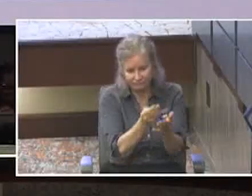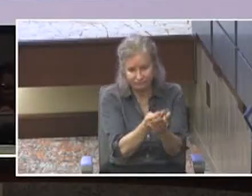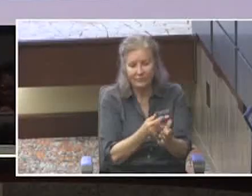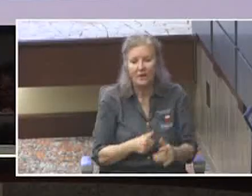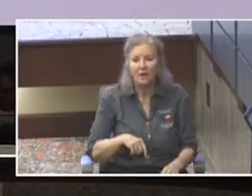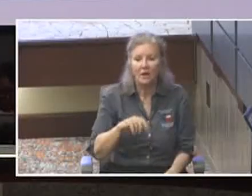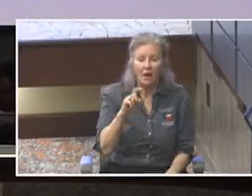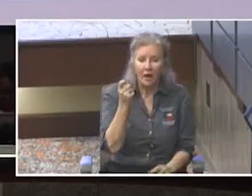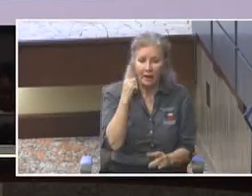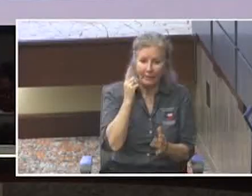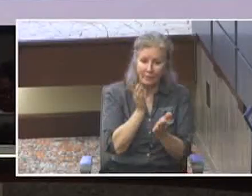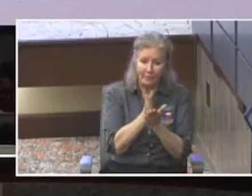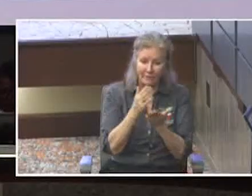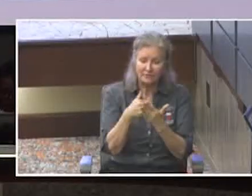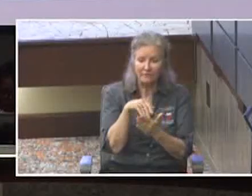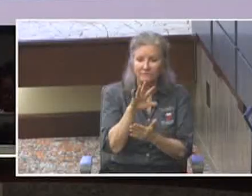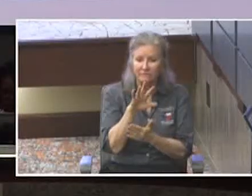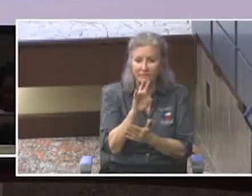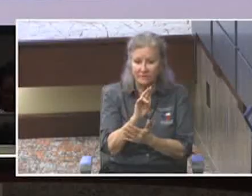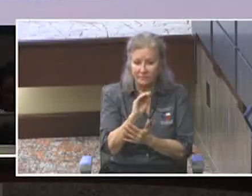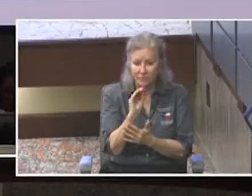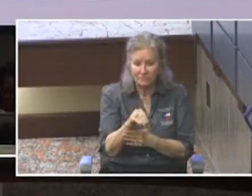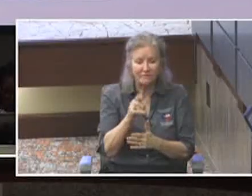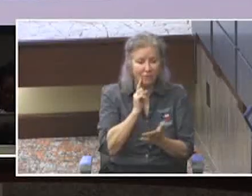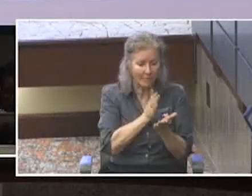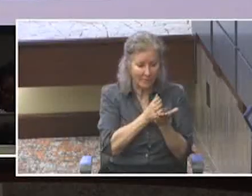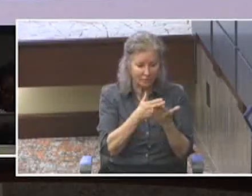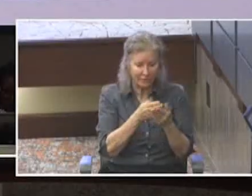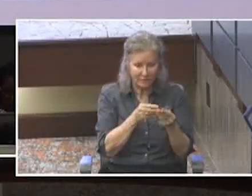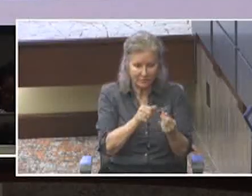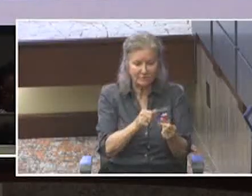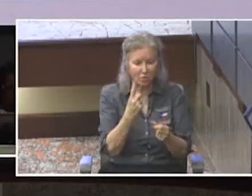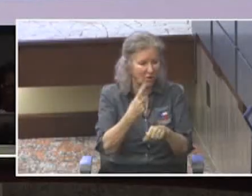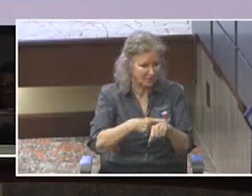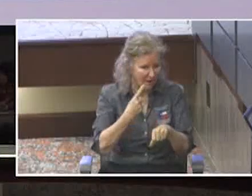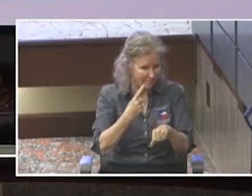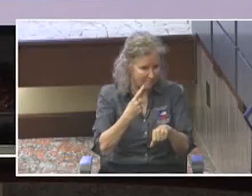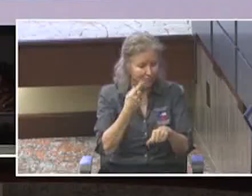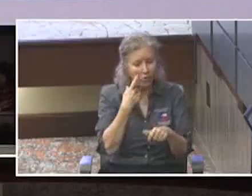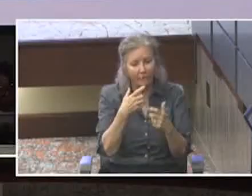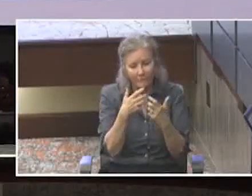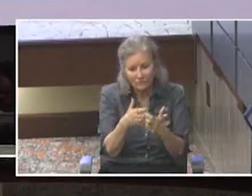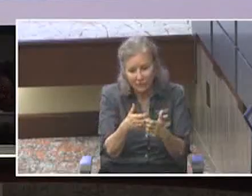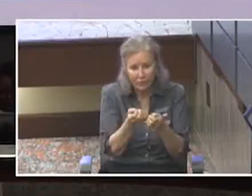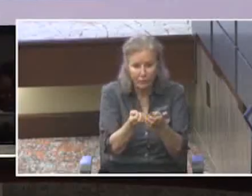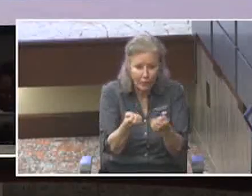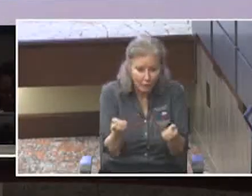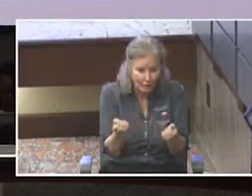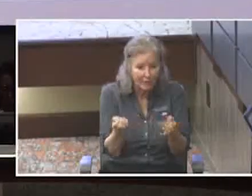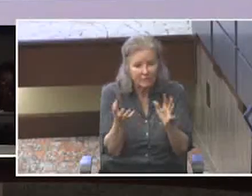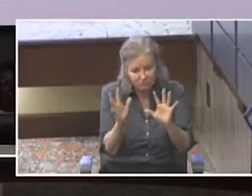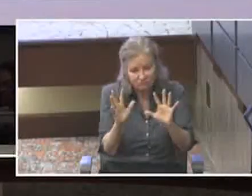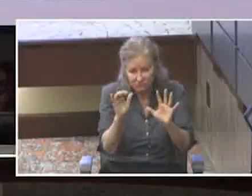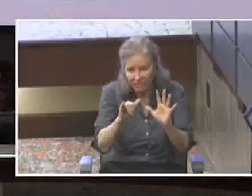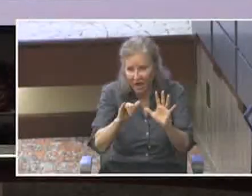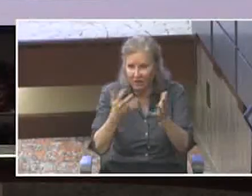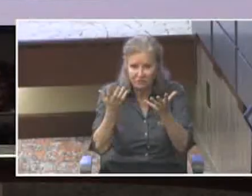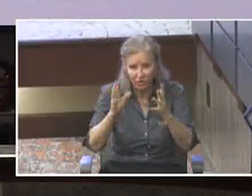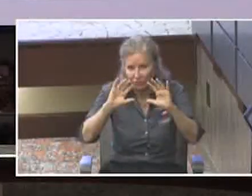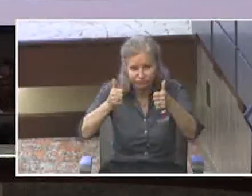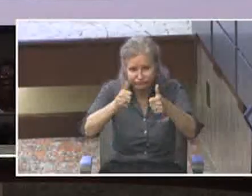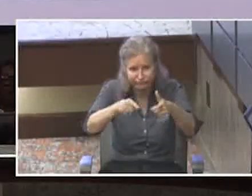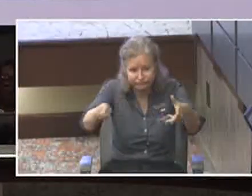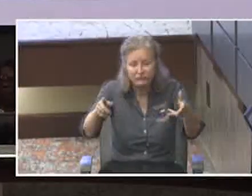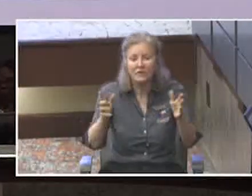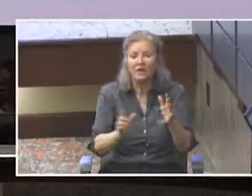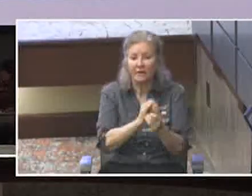at 57%. That's on budgeted expenses, those one-time expenses for machinery and equipment, furniture, fixtures. Also, finally,